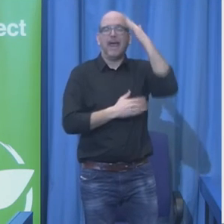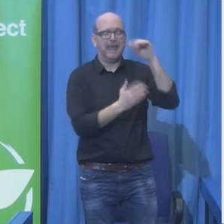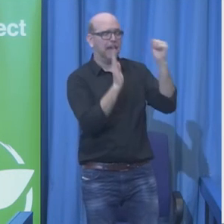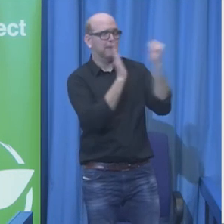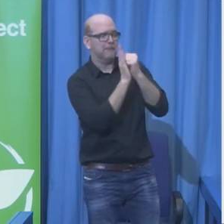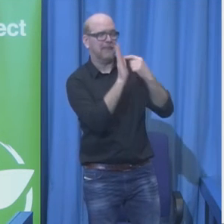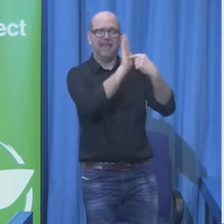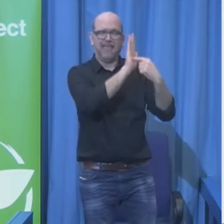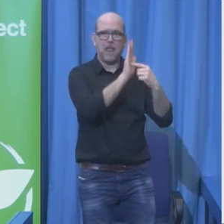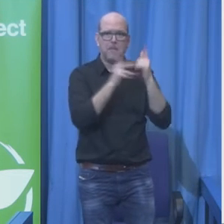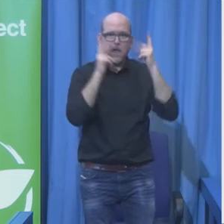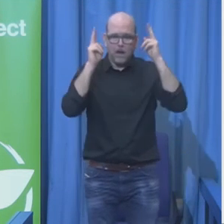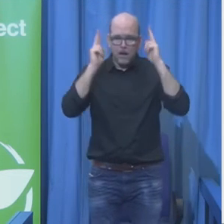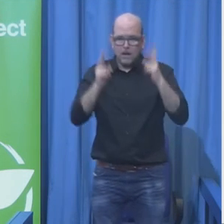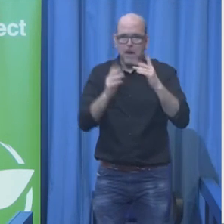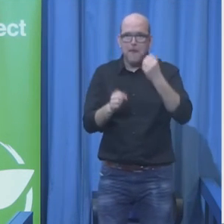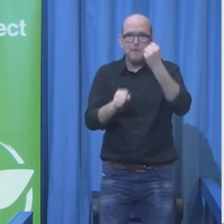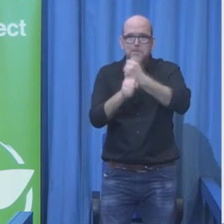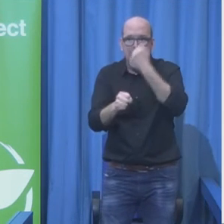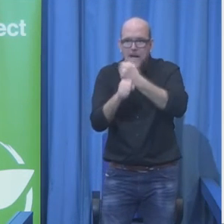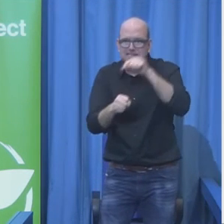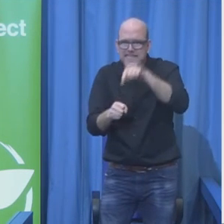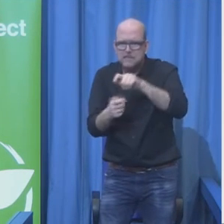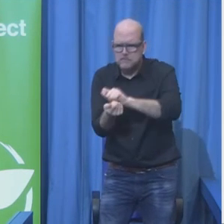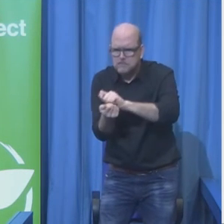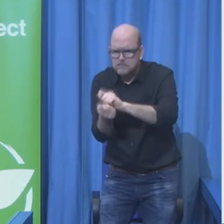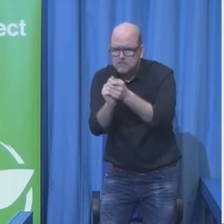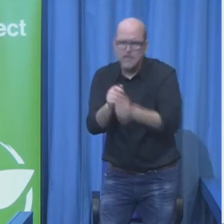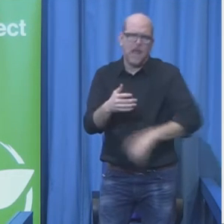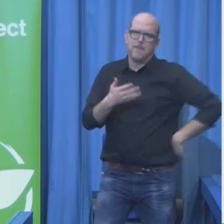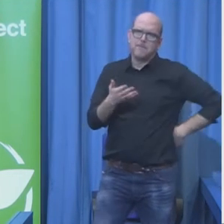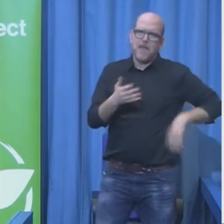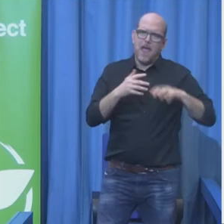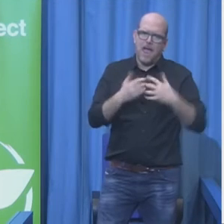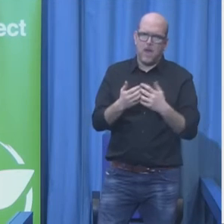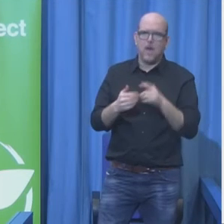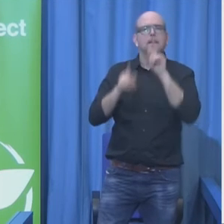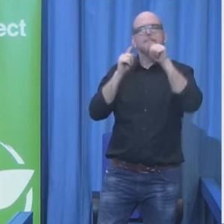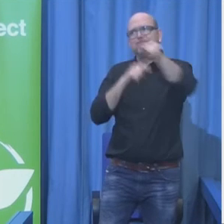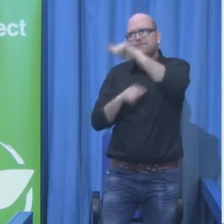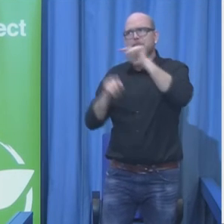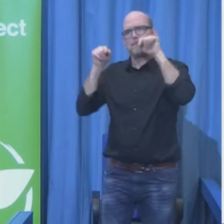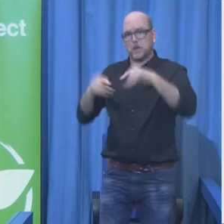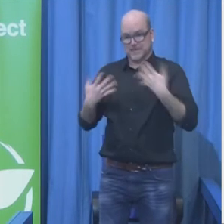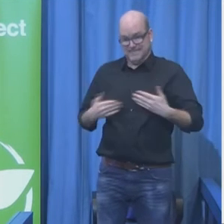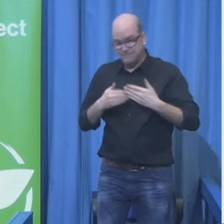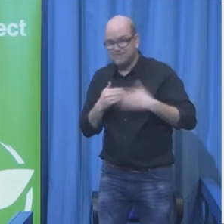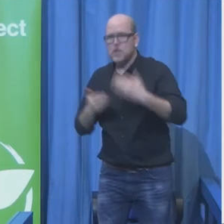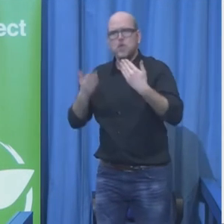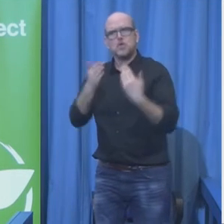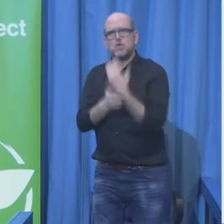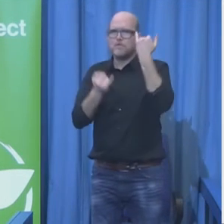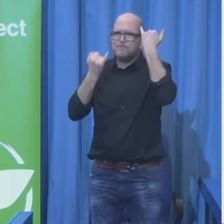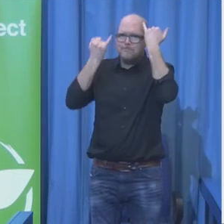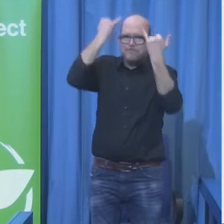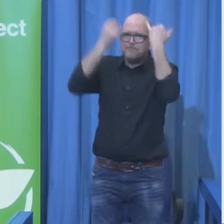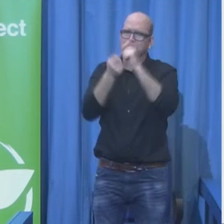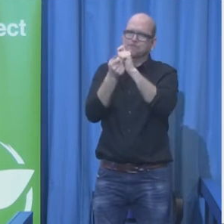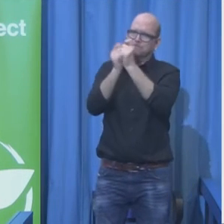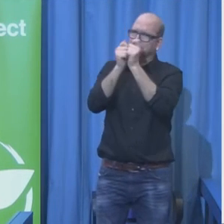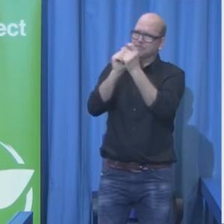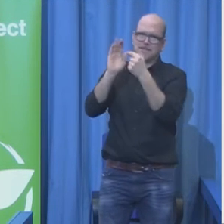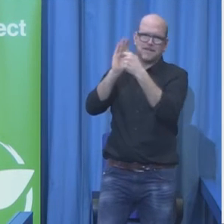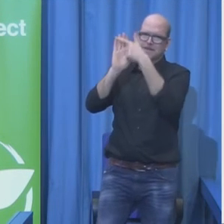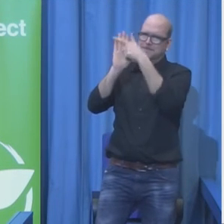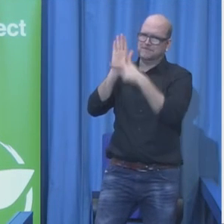Okay, thank you. Well, just a very quick reaction, as an ILO, we would not undermine the role